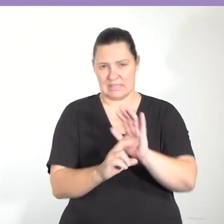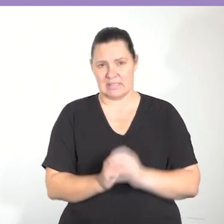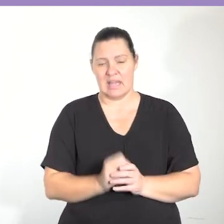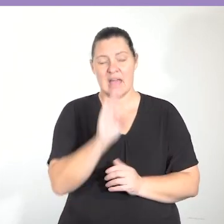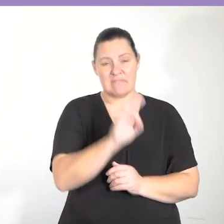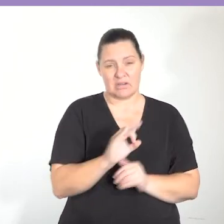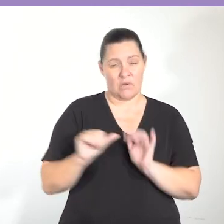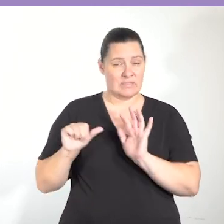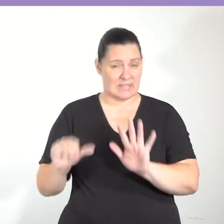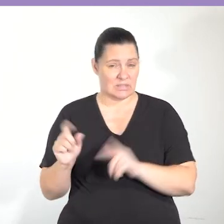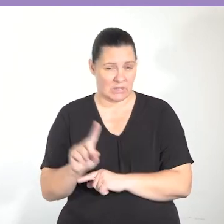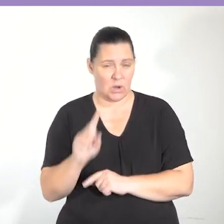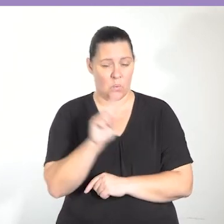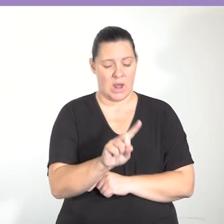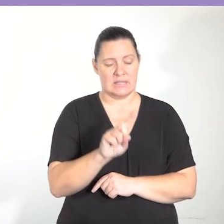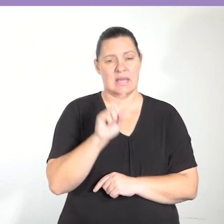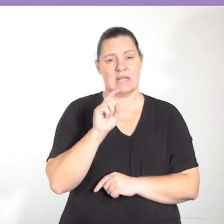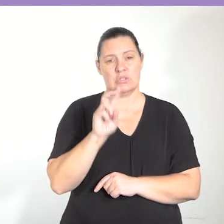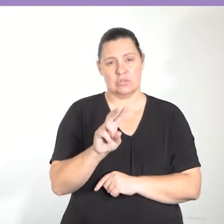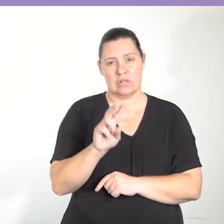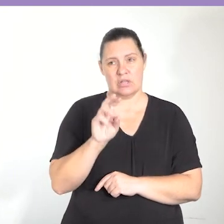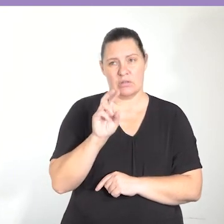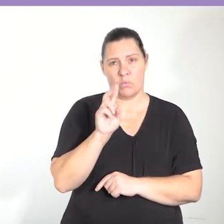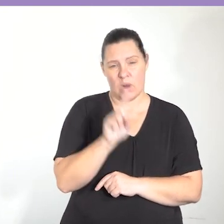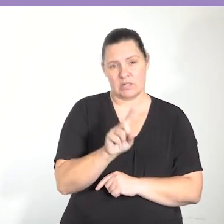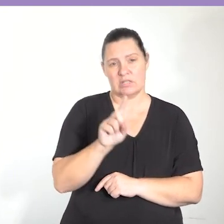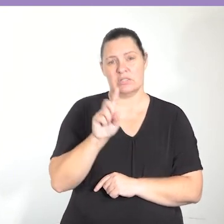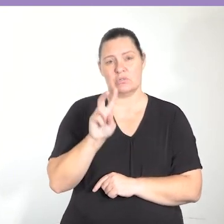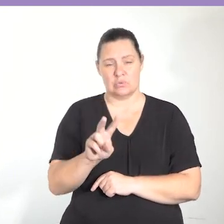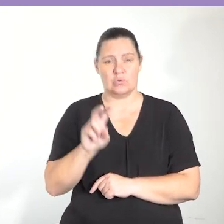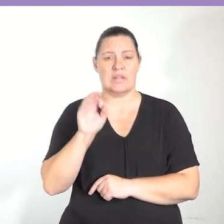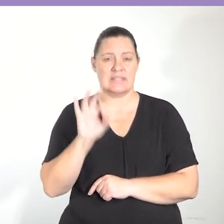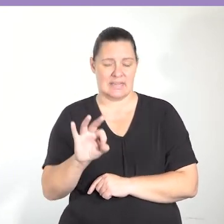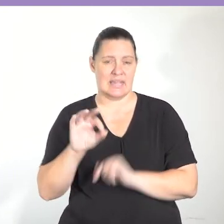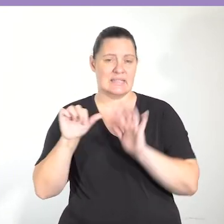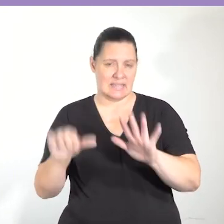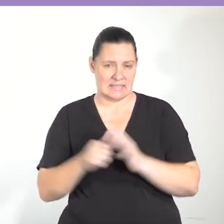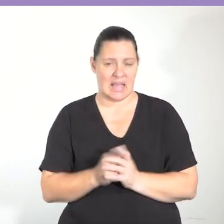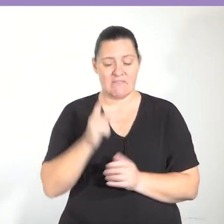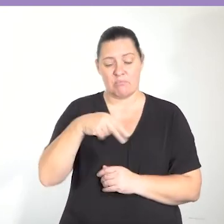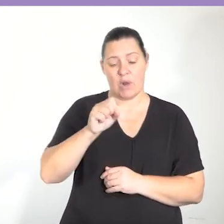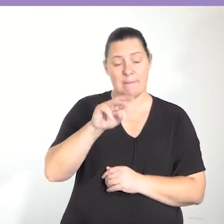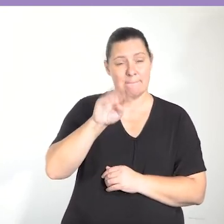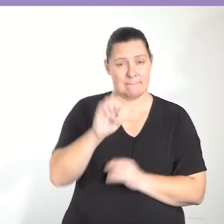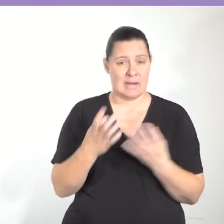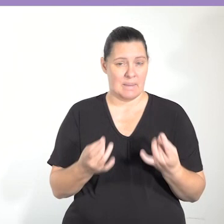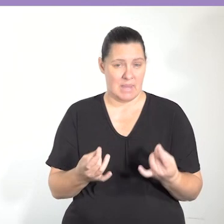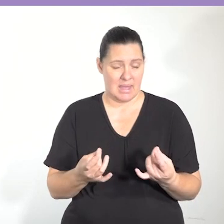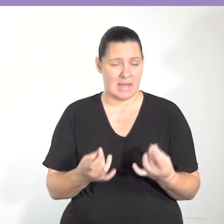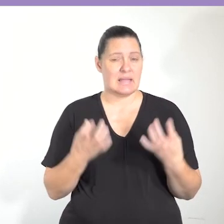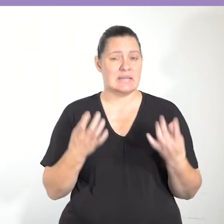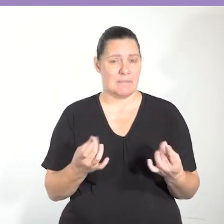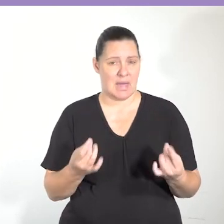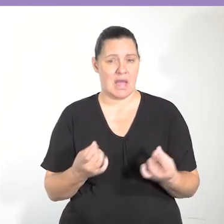are 1, 2, 3, and 6. And lastly, we have prime numbers. So a prime number is a number